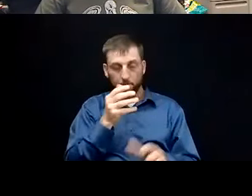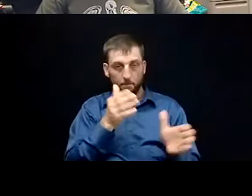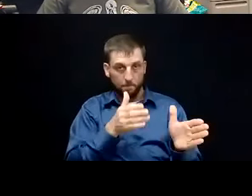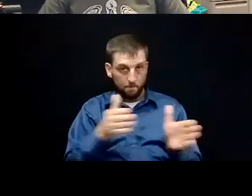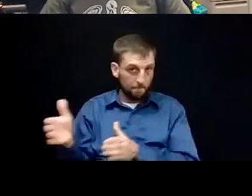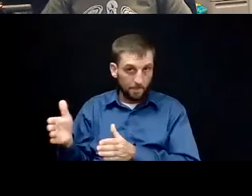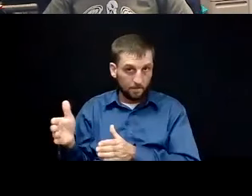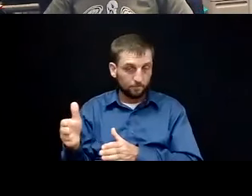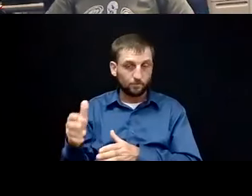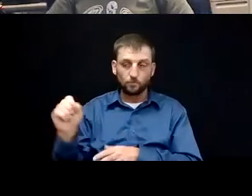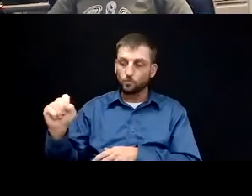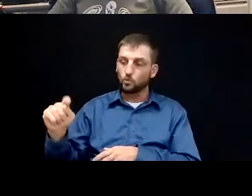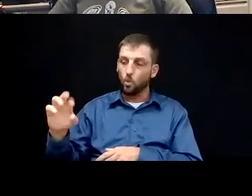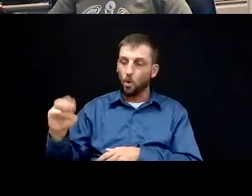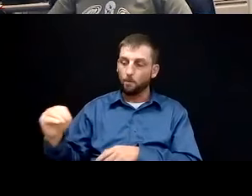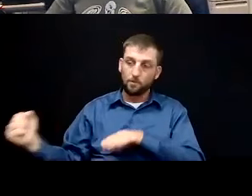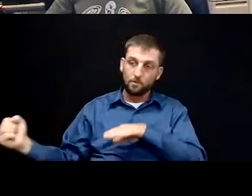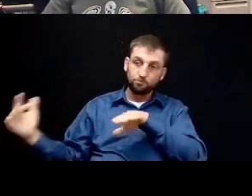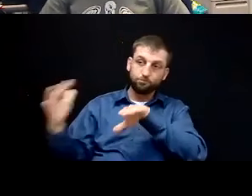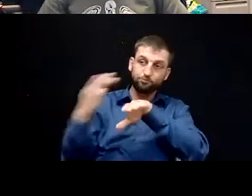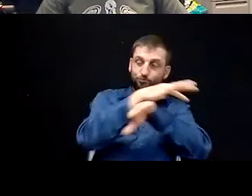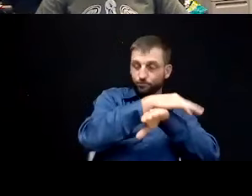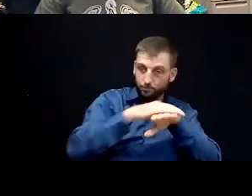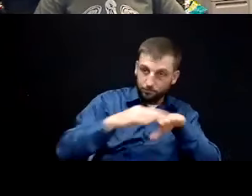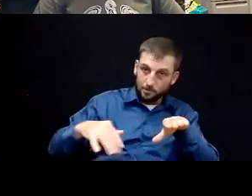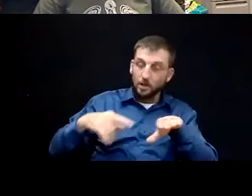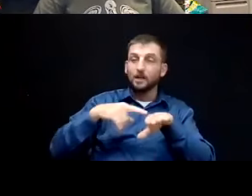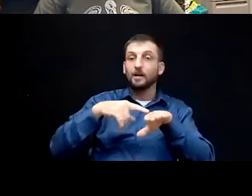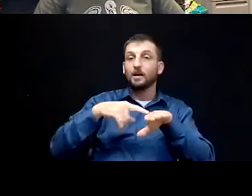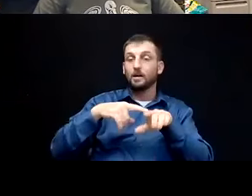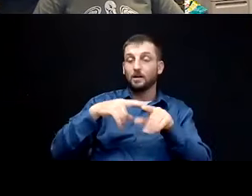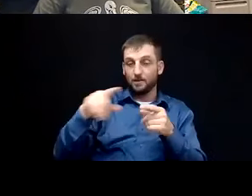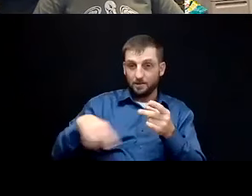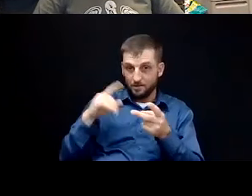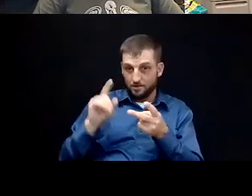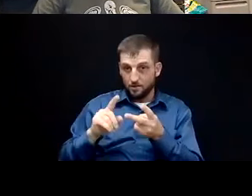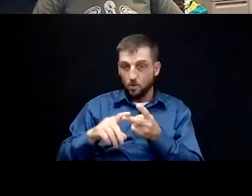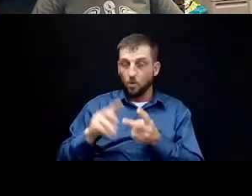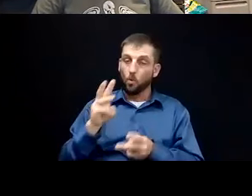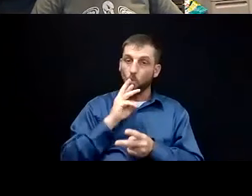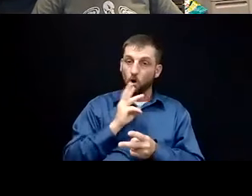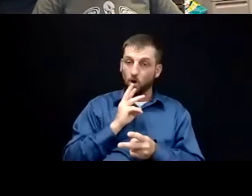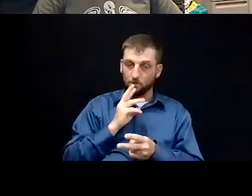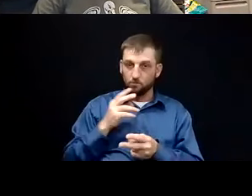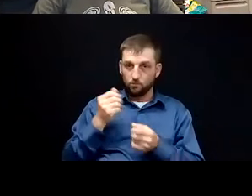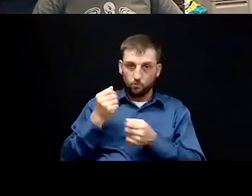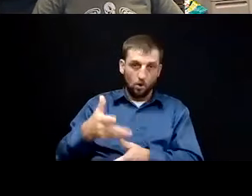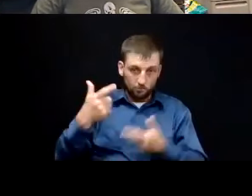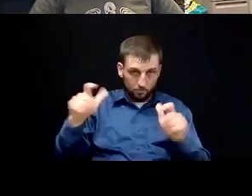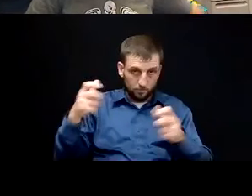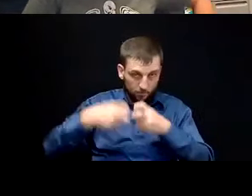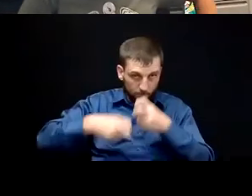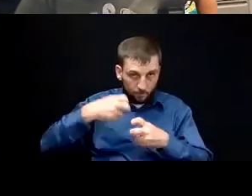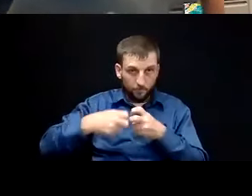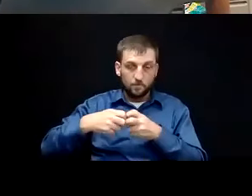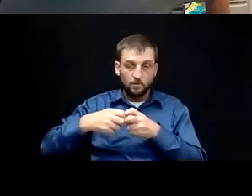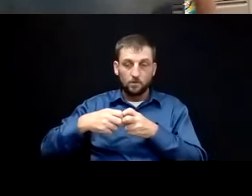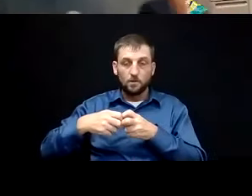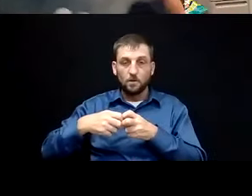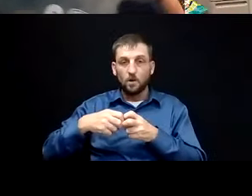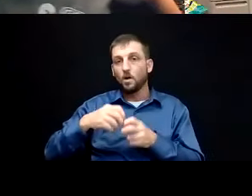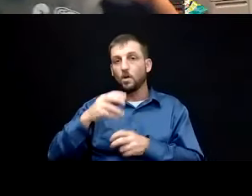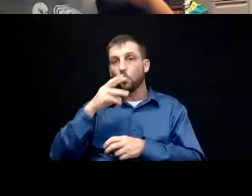because of storm surge and because of the issues with water and storm surge and having